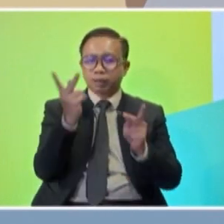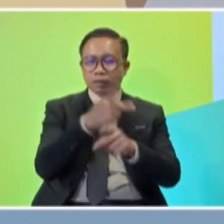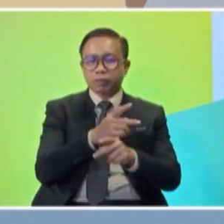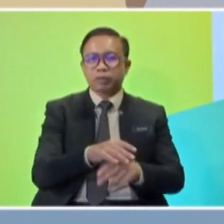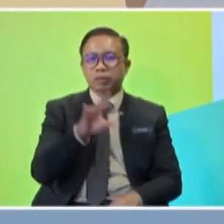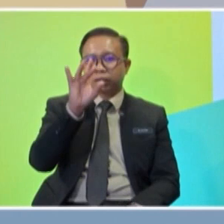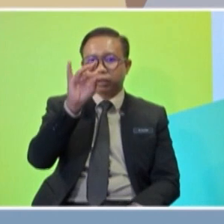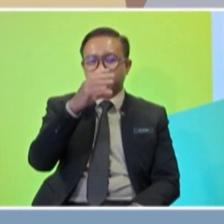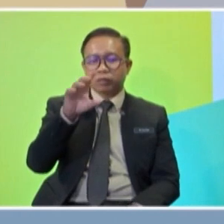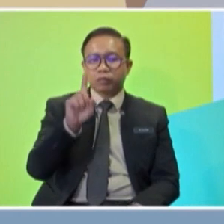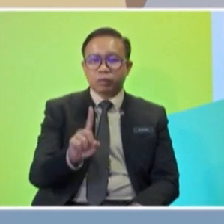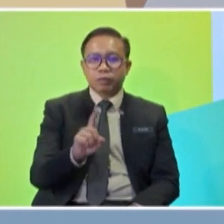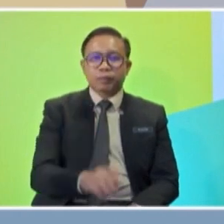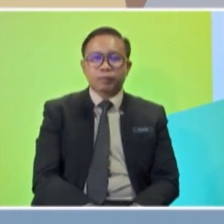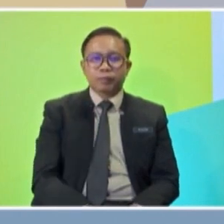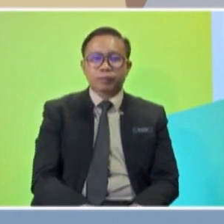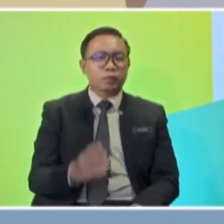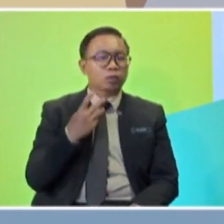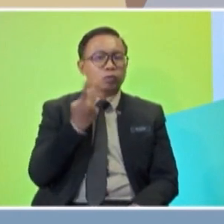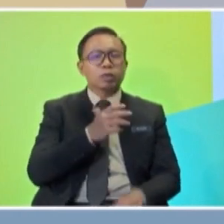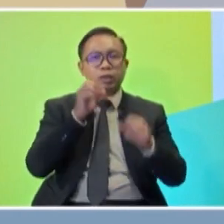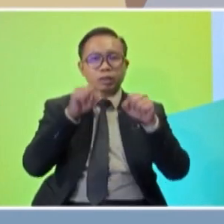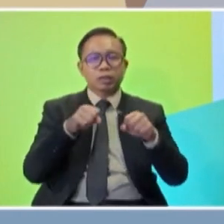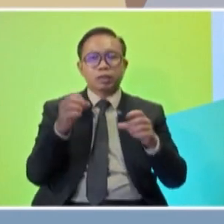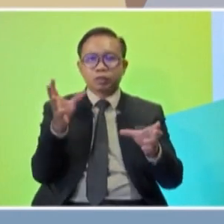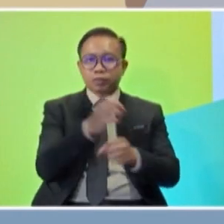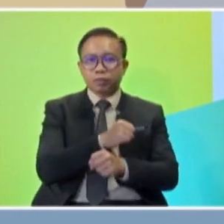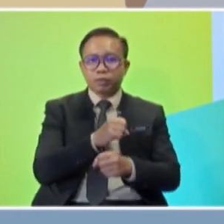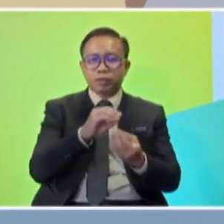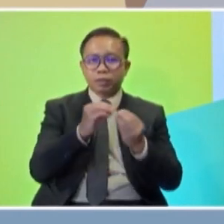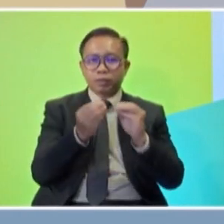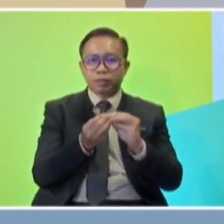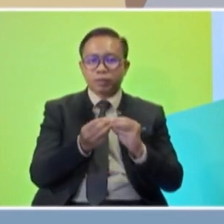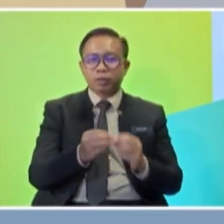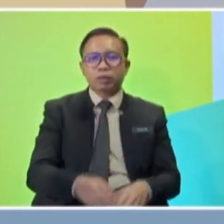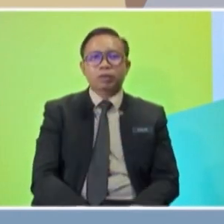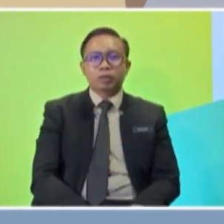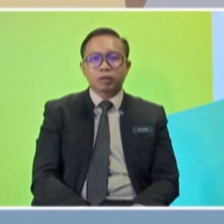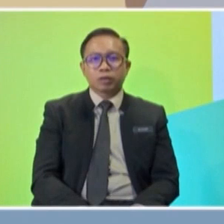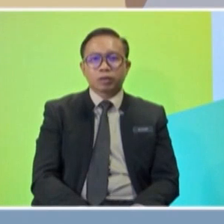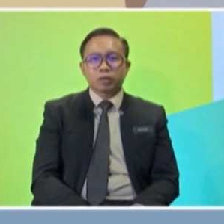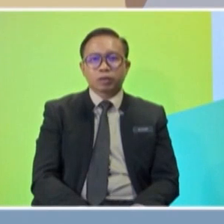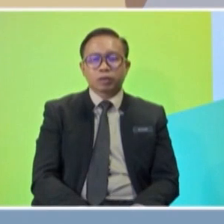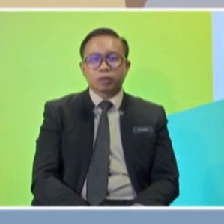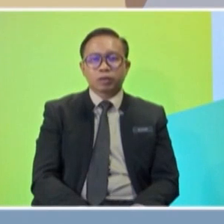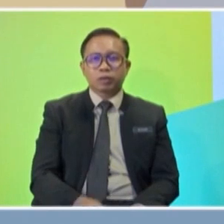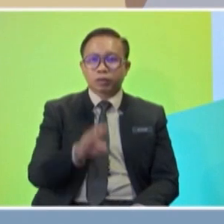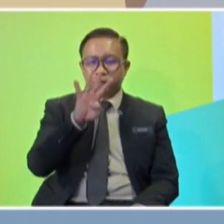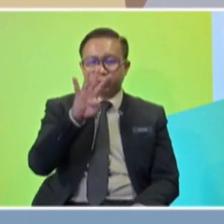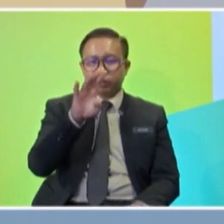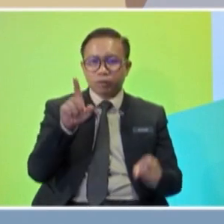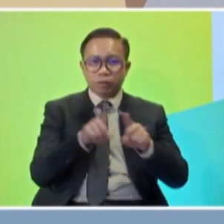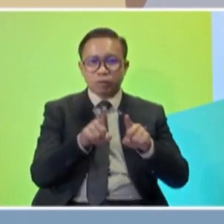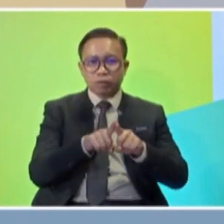by 8 over 1. We can simplify the number 4 with 4 equal